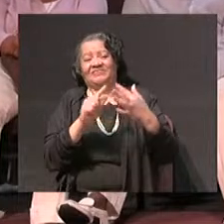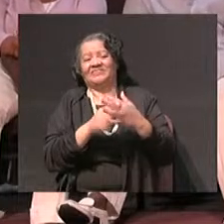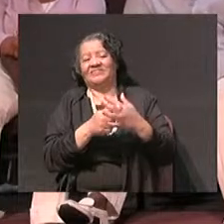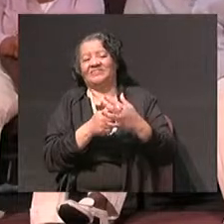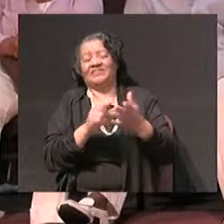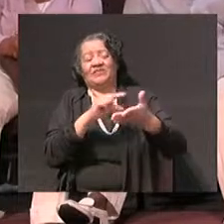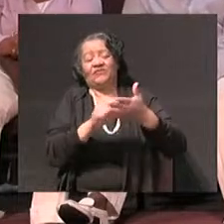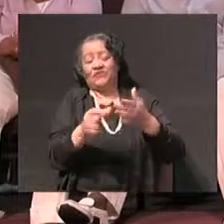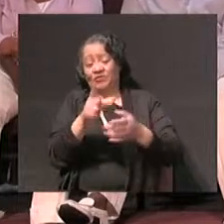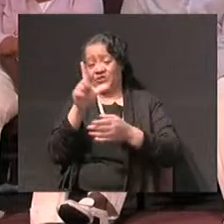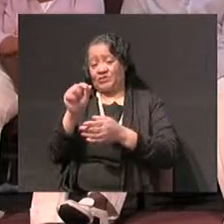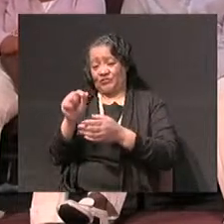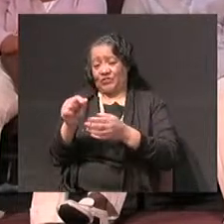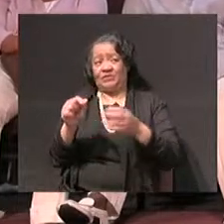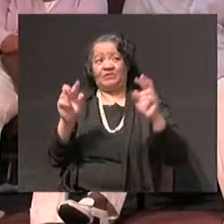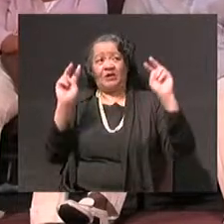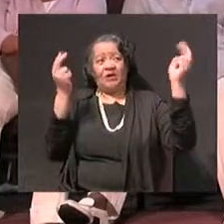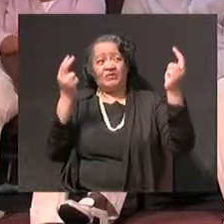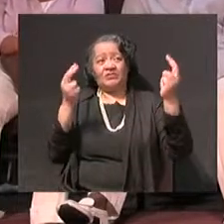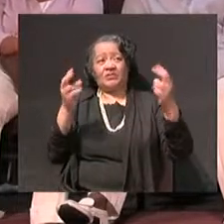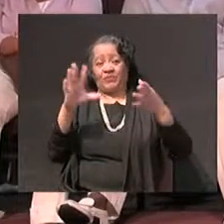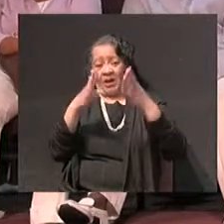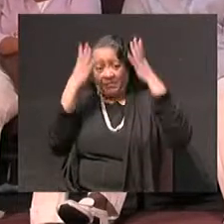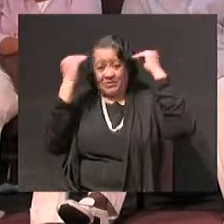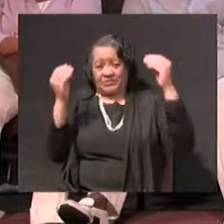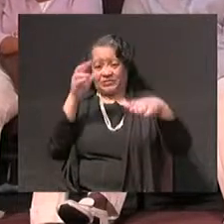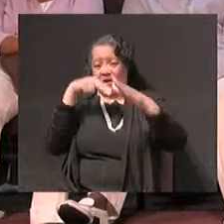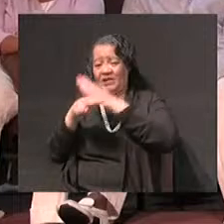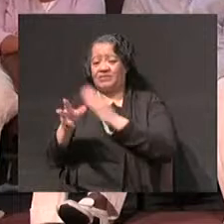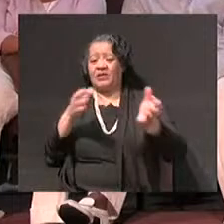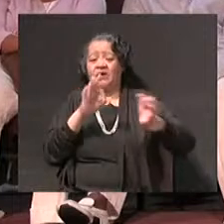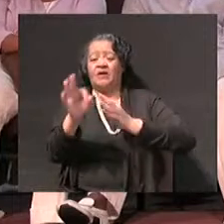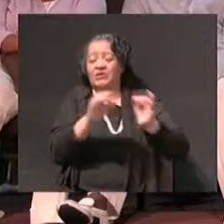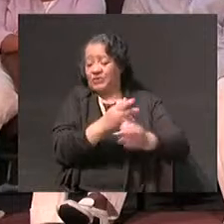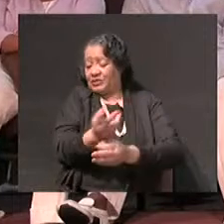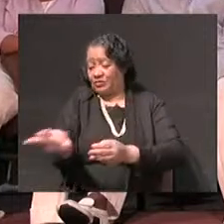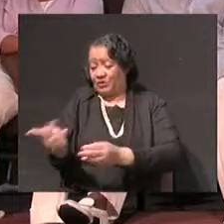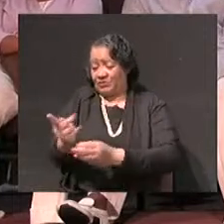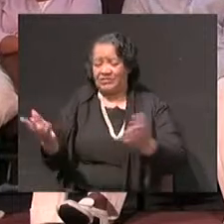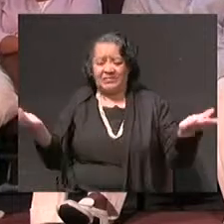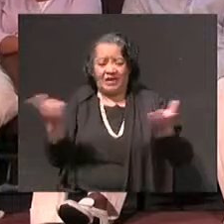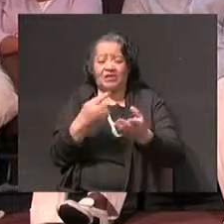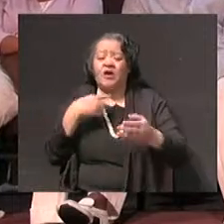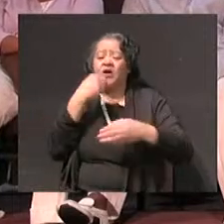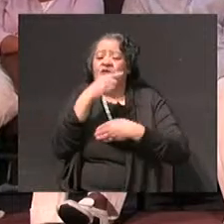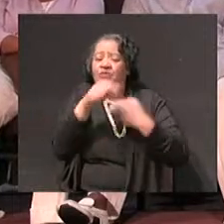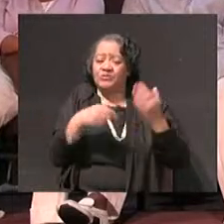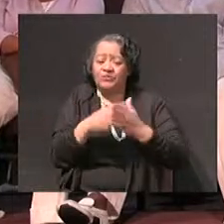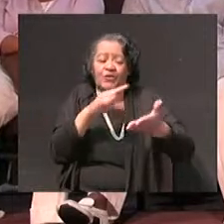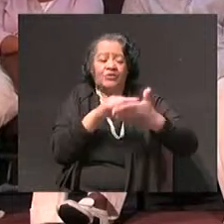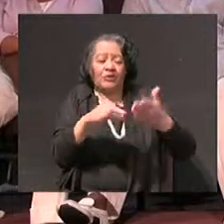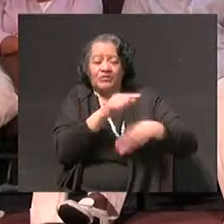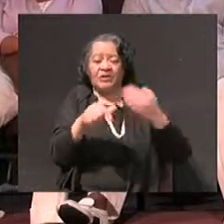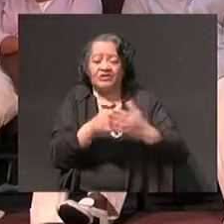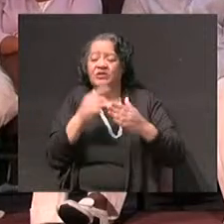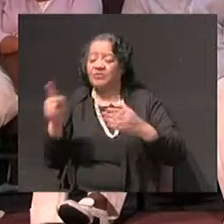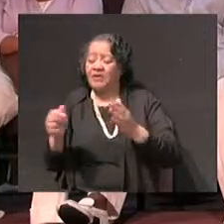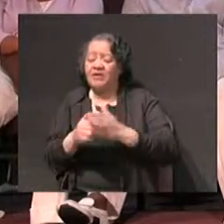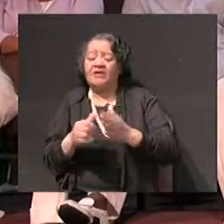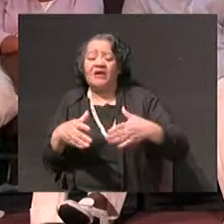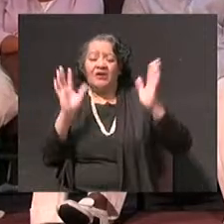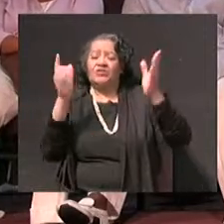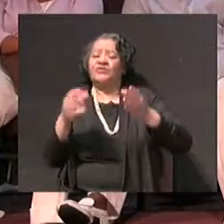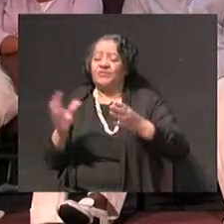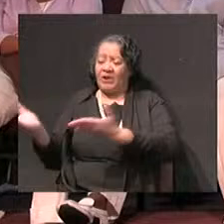he said in verse 27, beginning with Moses and the prophets, he explained to them what was said in all the scriptures concerning him. He said, let